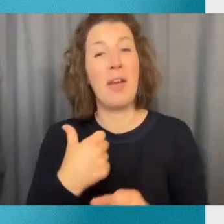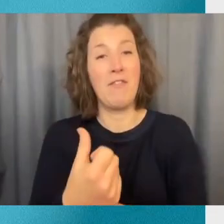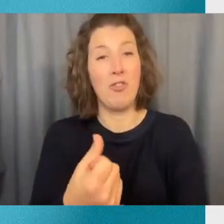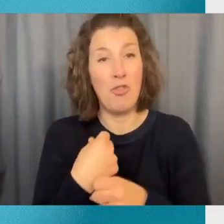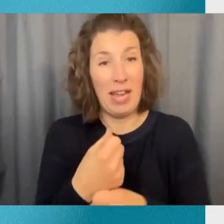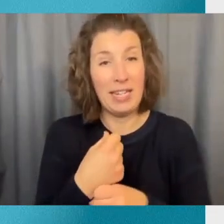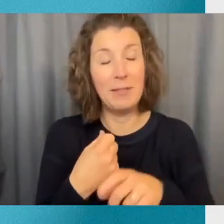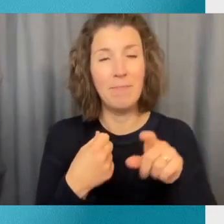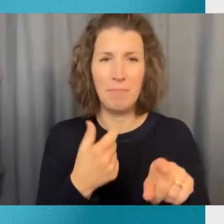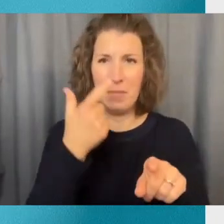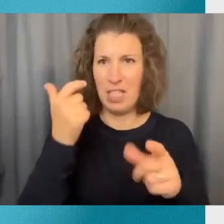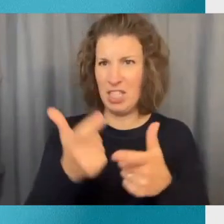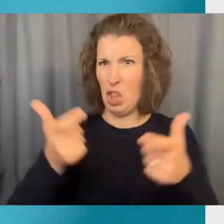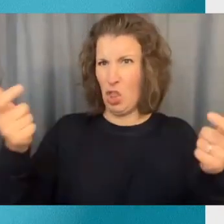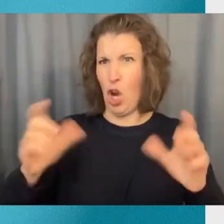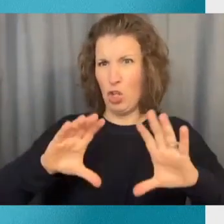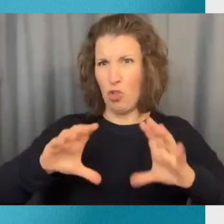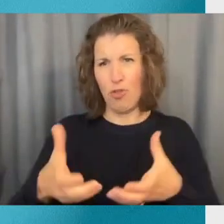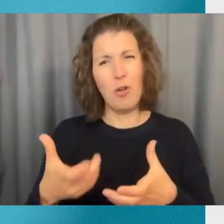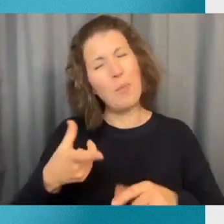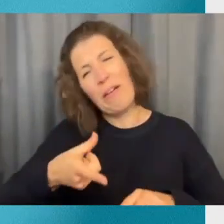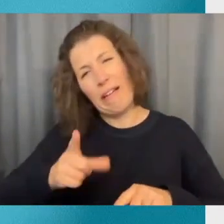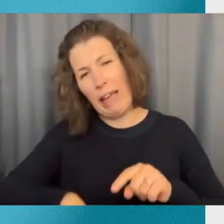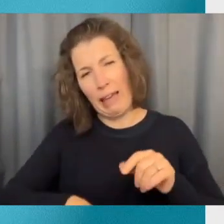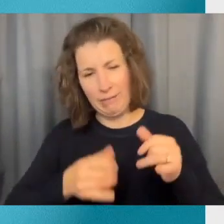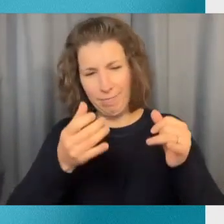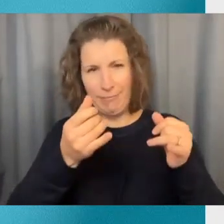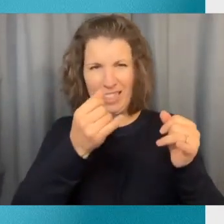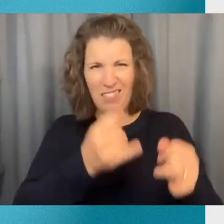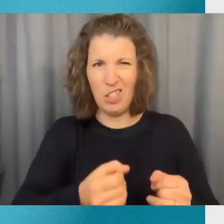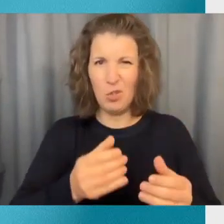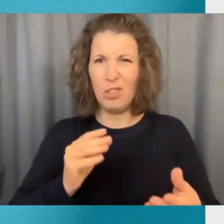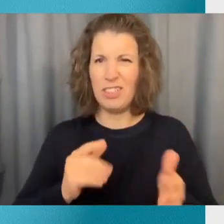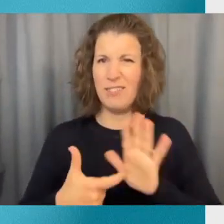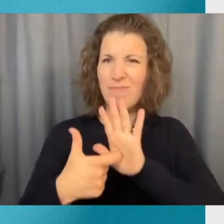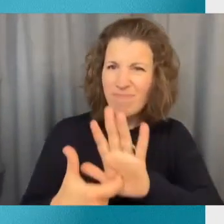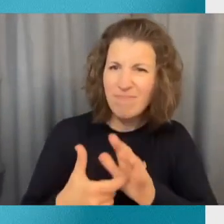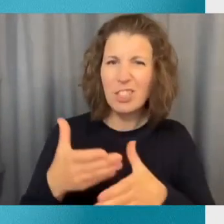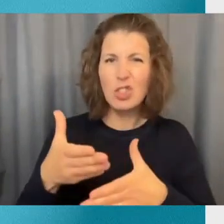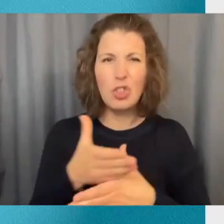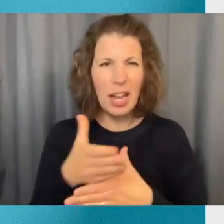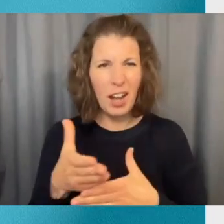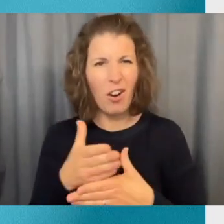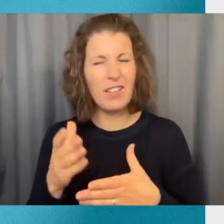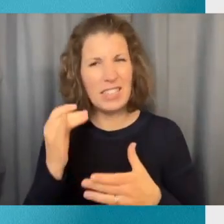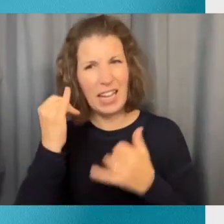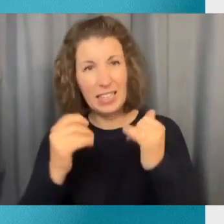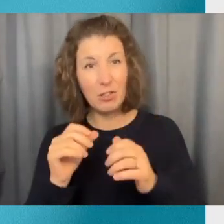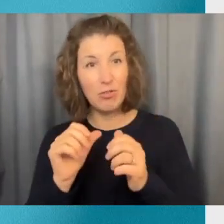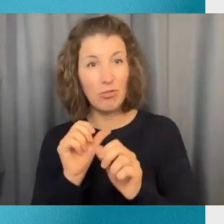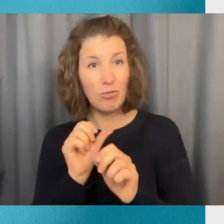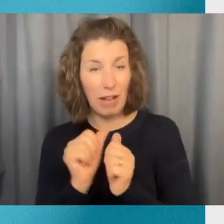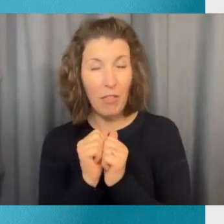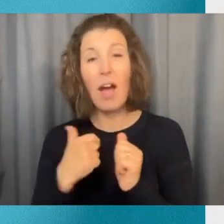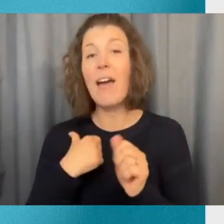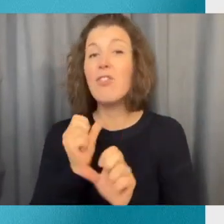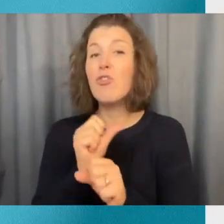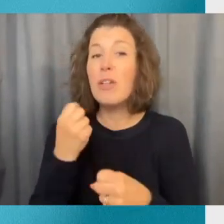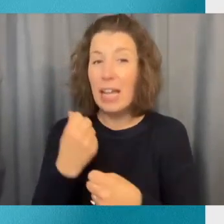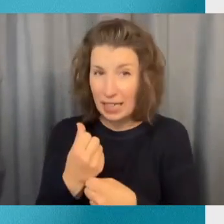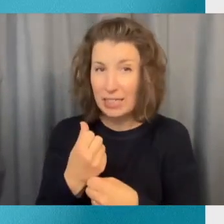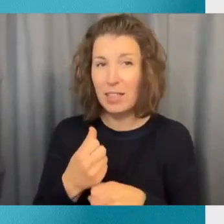since we're such a large group and we can't individually kind of share these wonderful ideas together, I've created something on a website called